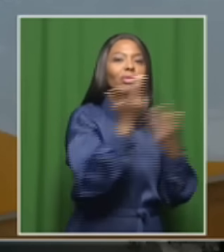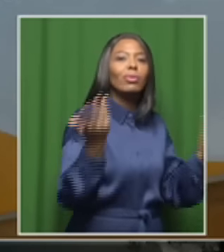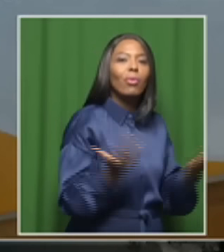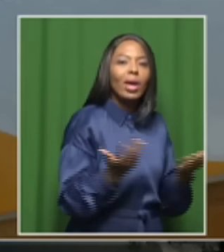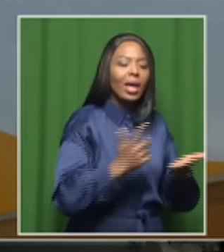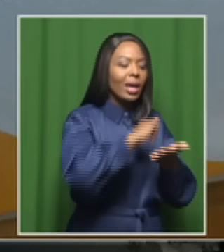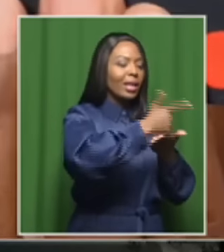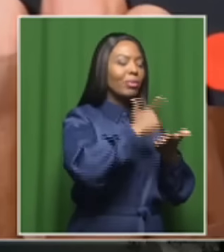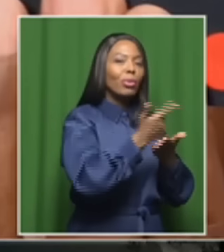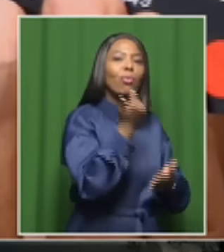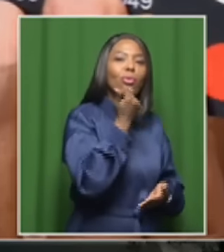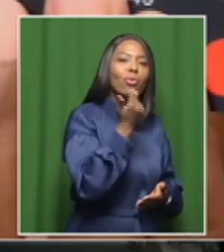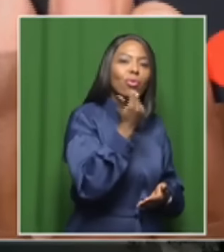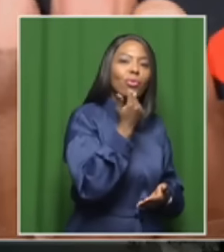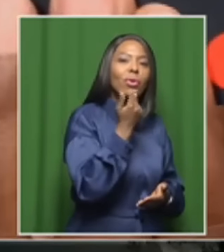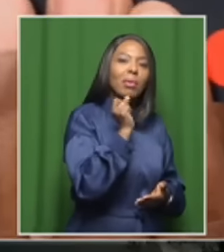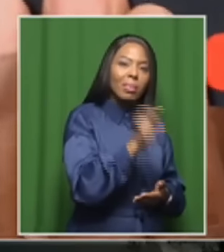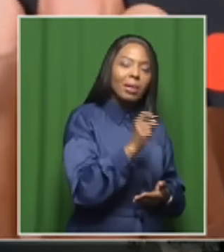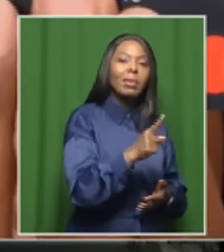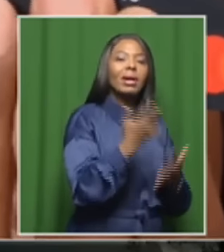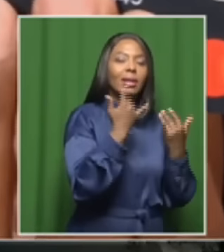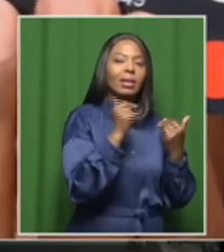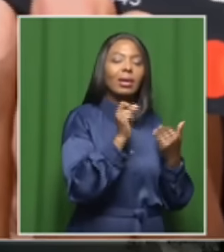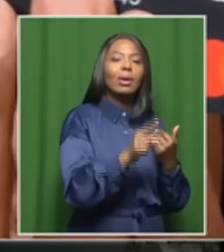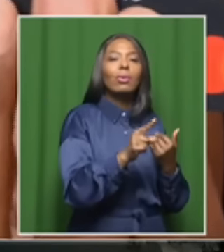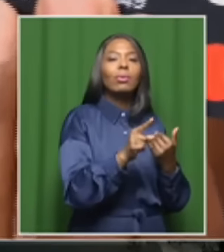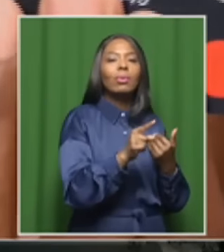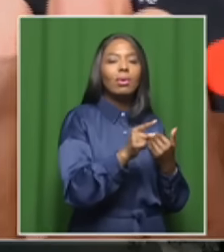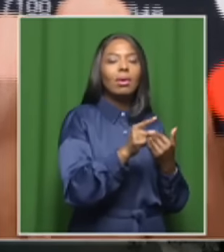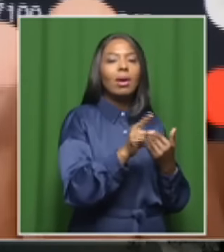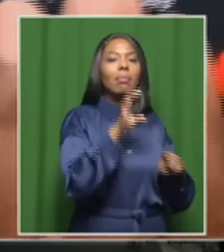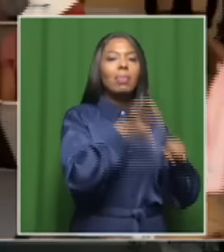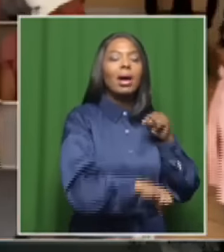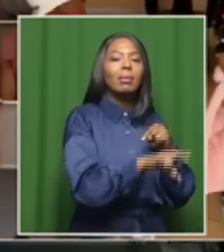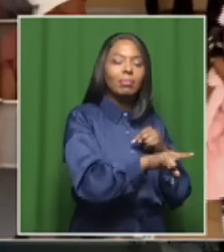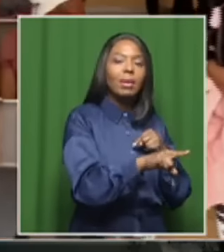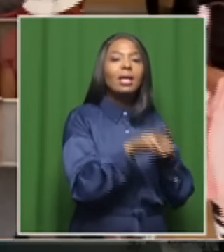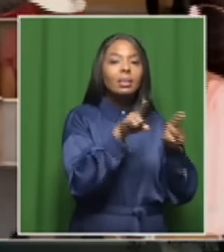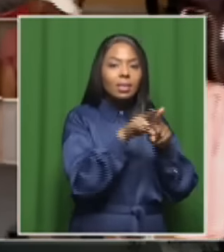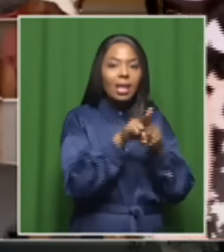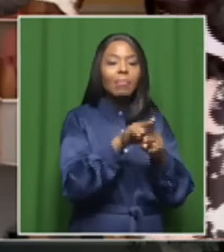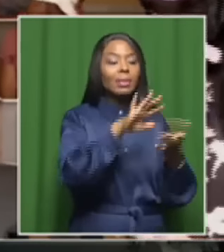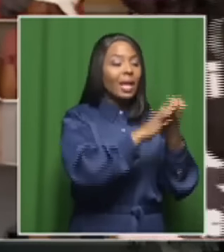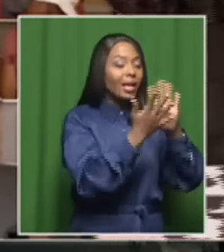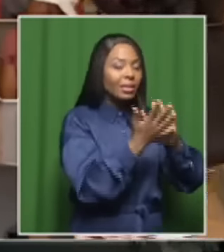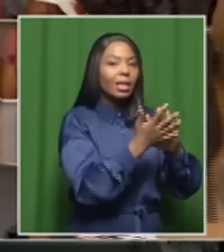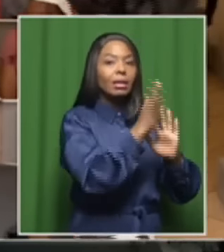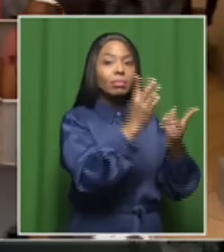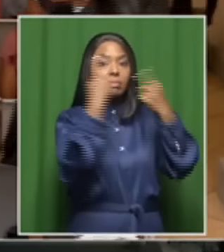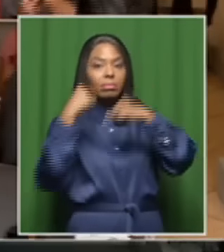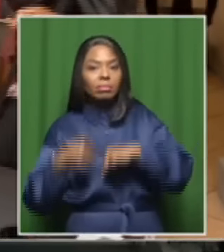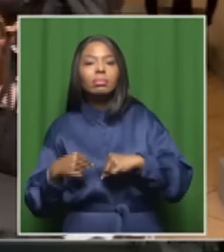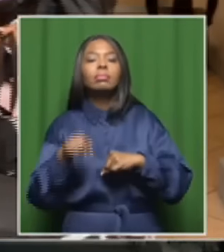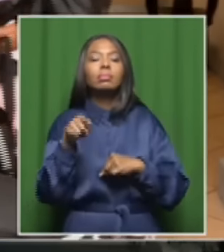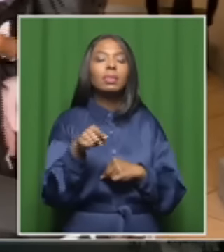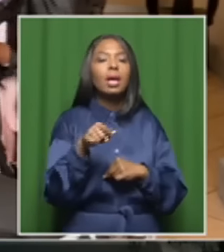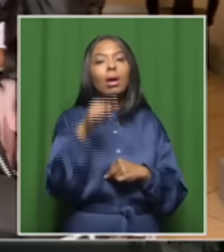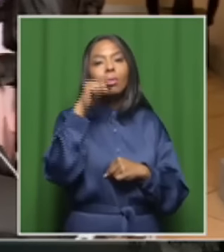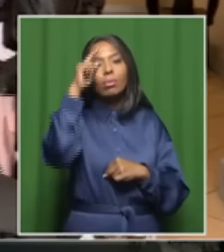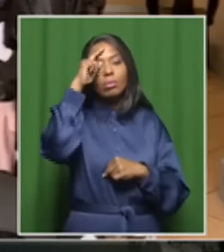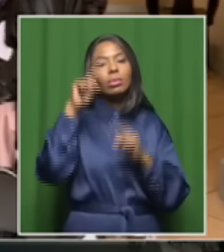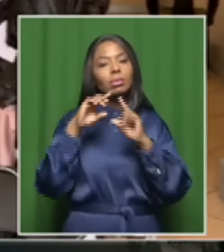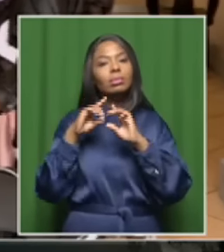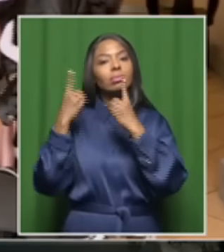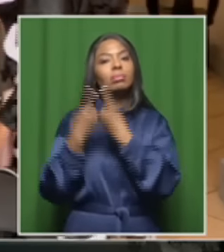laptop or computer it started. And there was a time when SASSA would come to us and say,